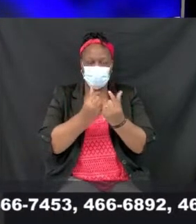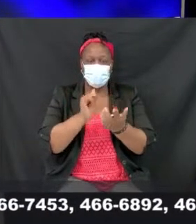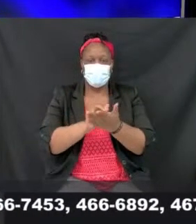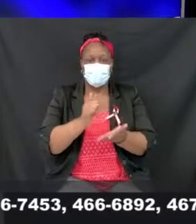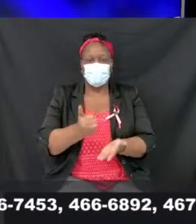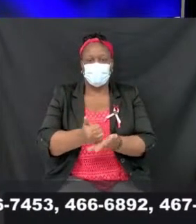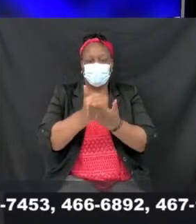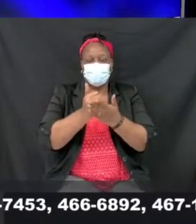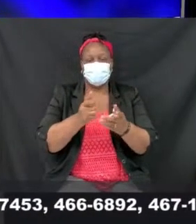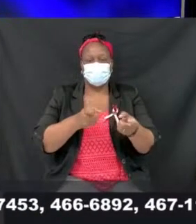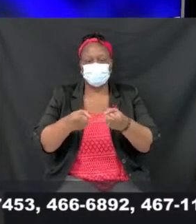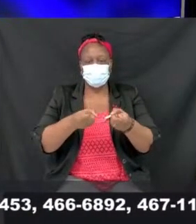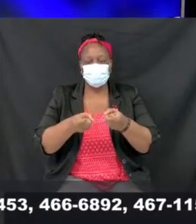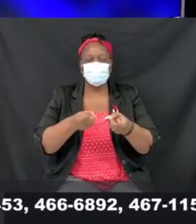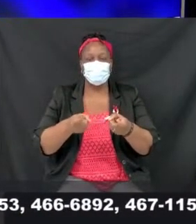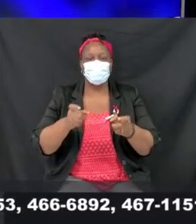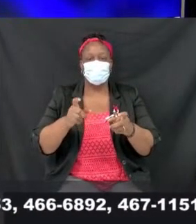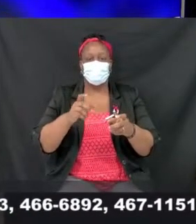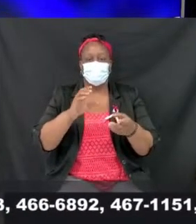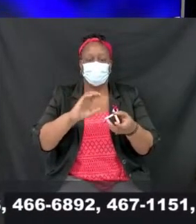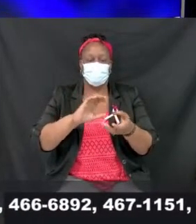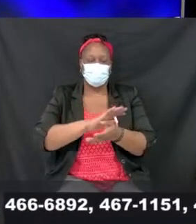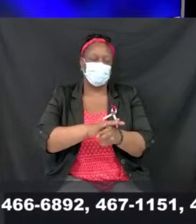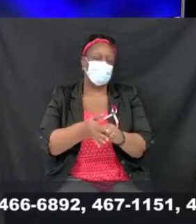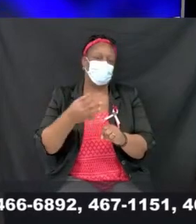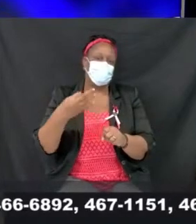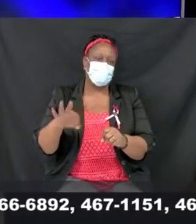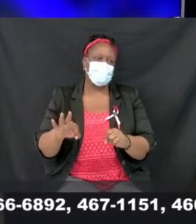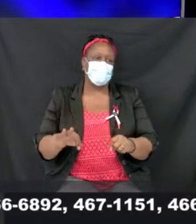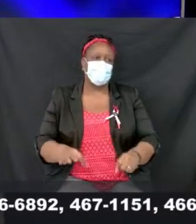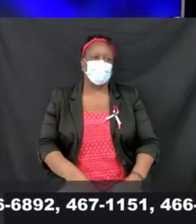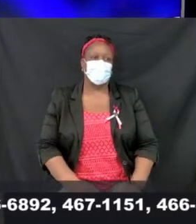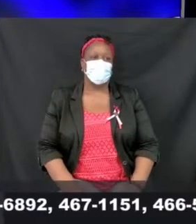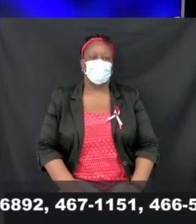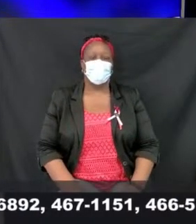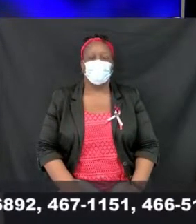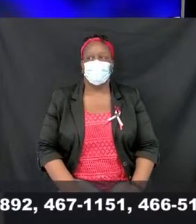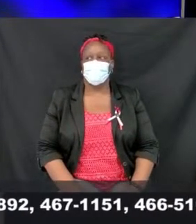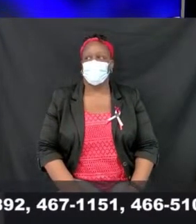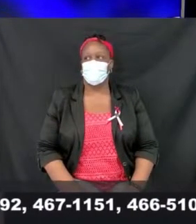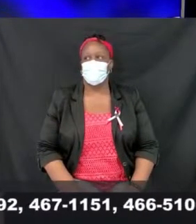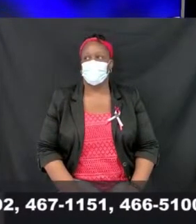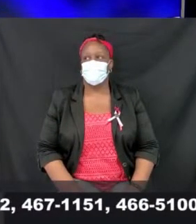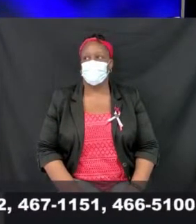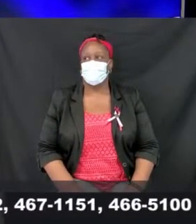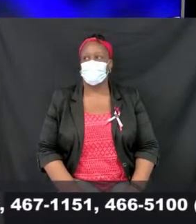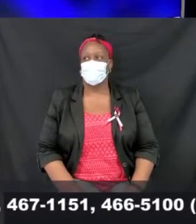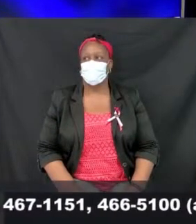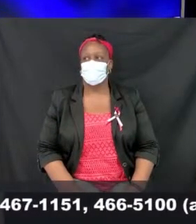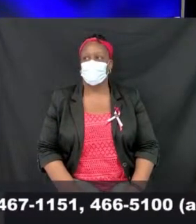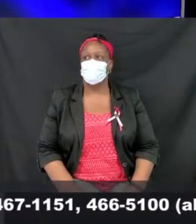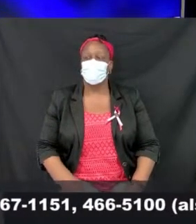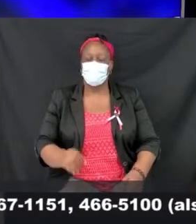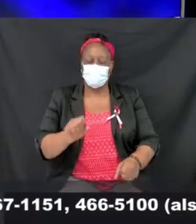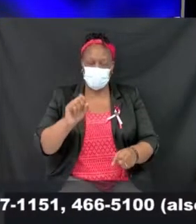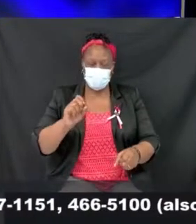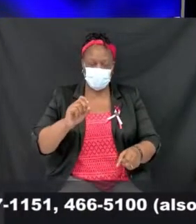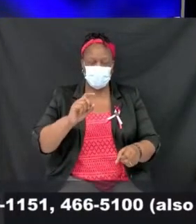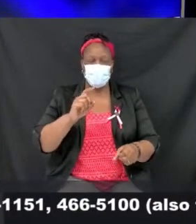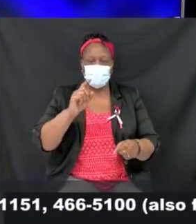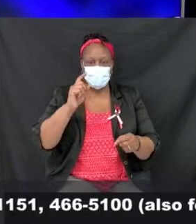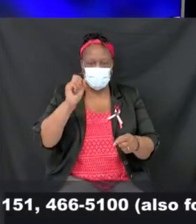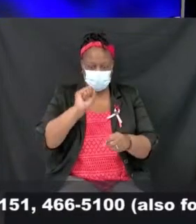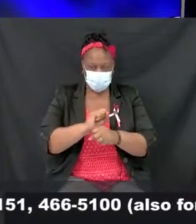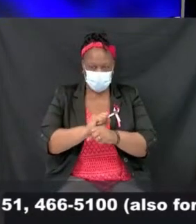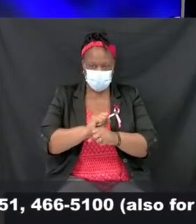and the person on the National COVID-19 Task Force that deals specifically with